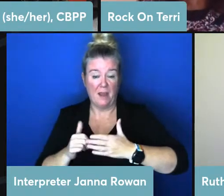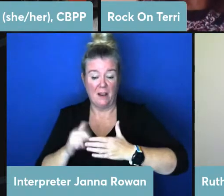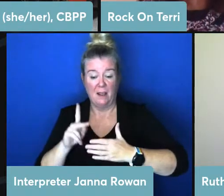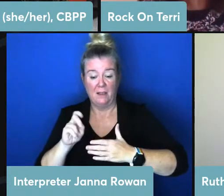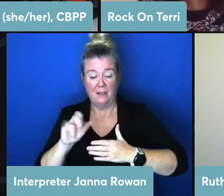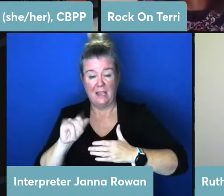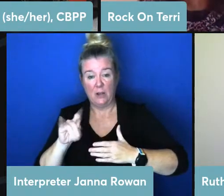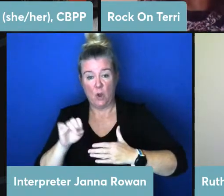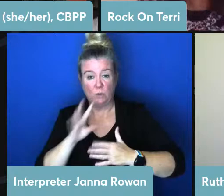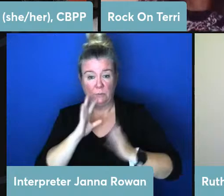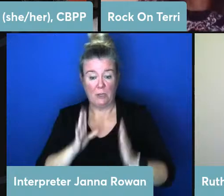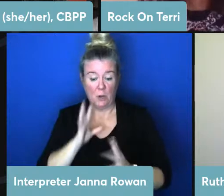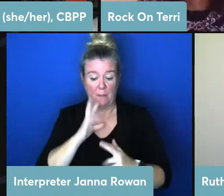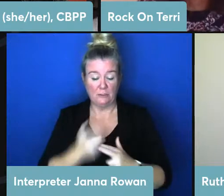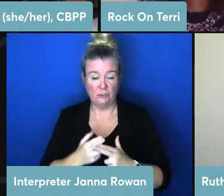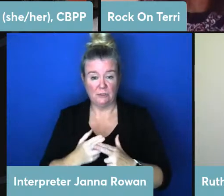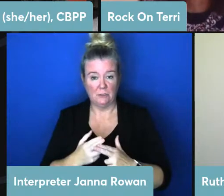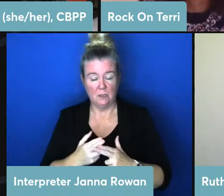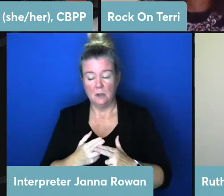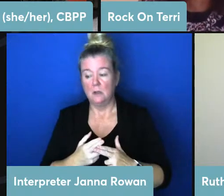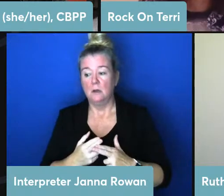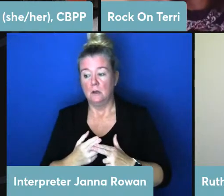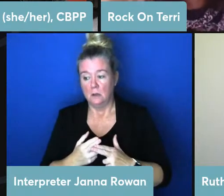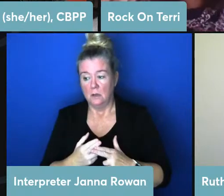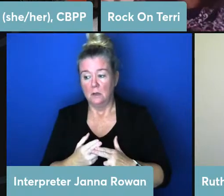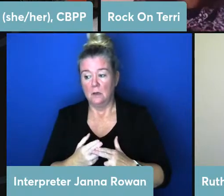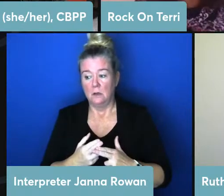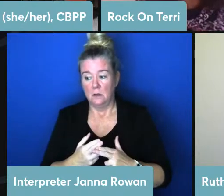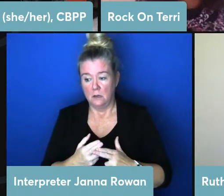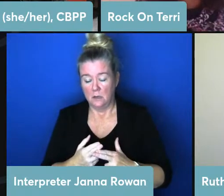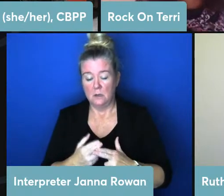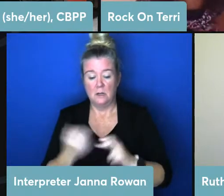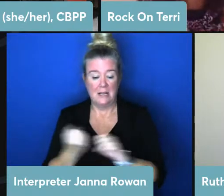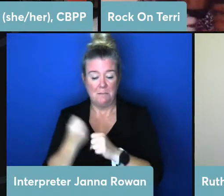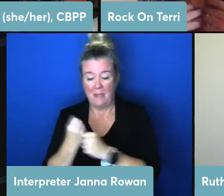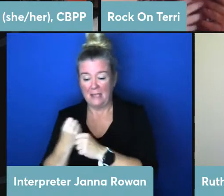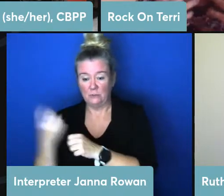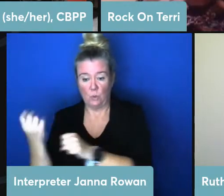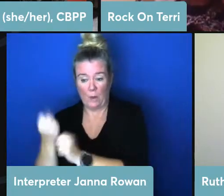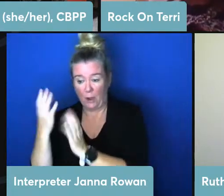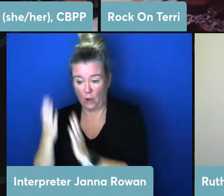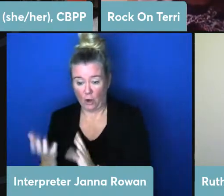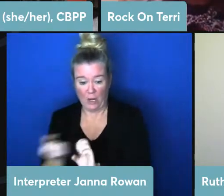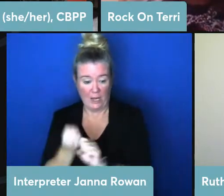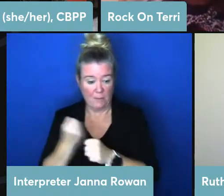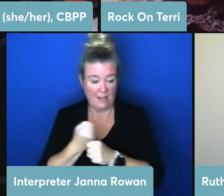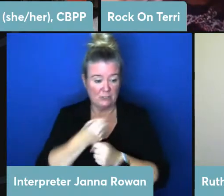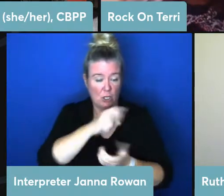the keynote speaker had mentioned how there's always, you know, it creates winners and it creates losers.